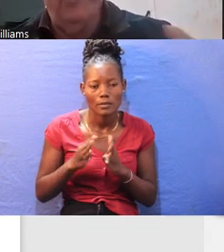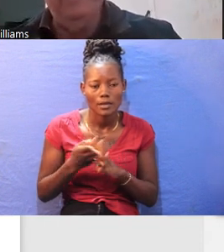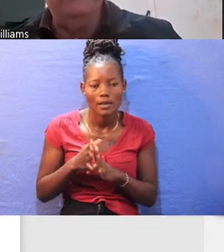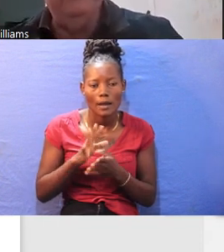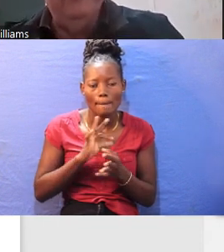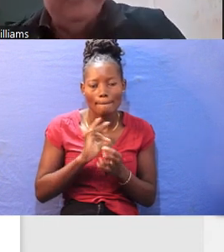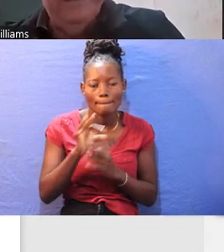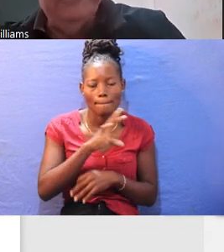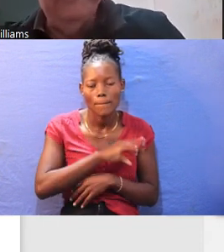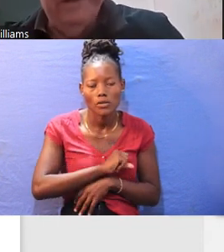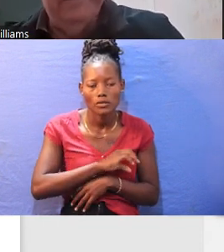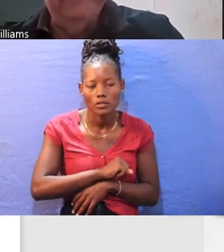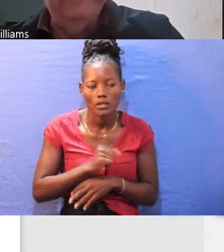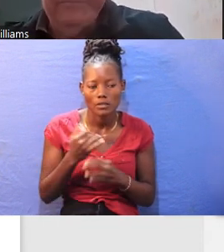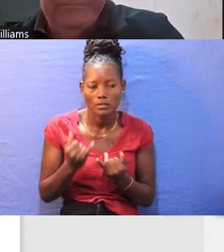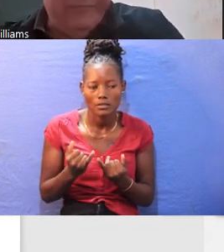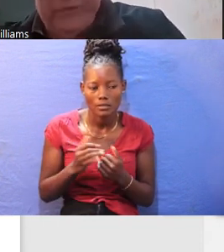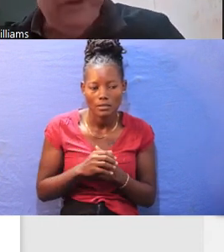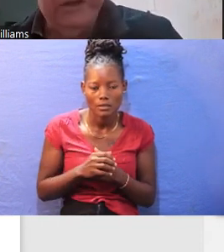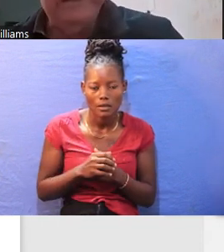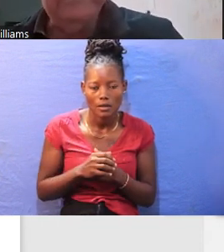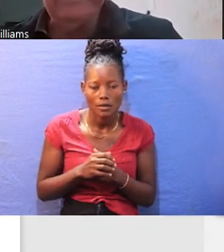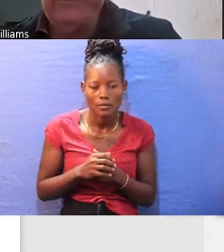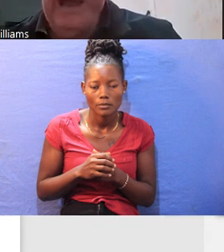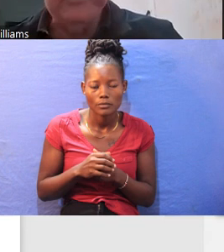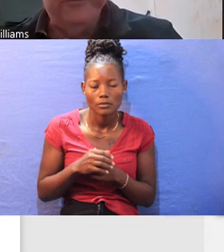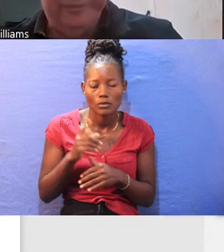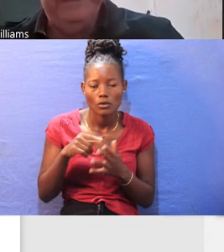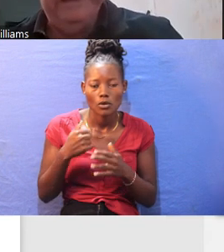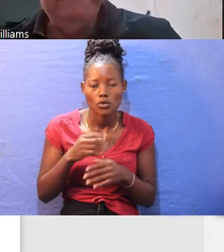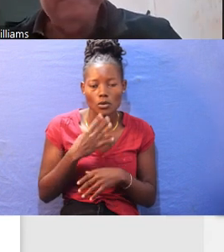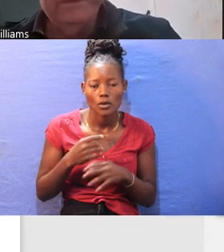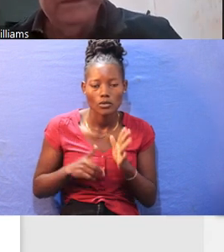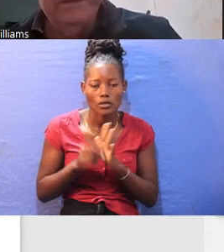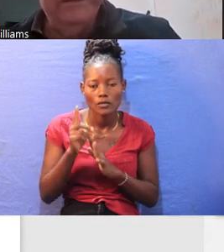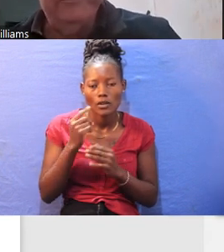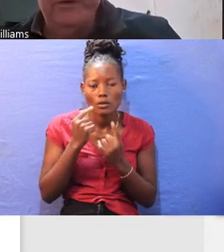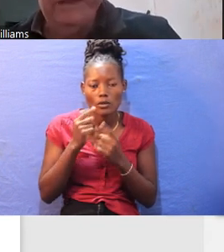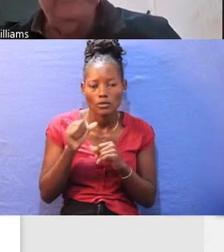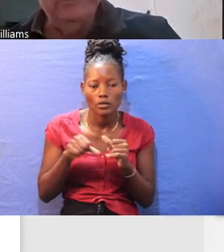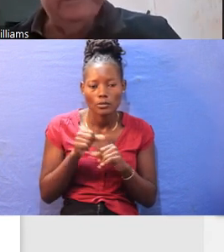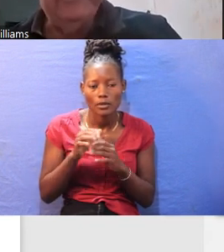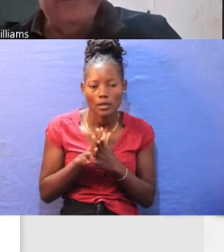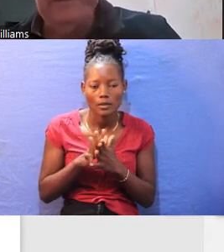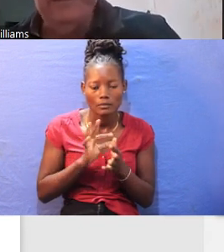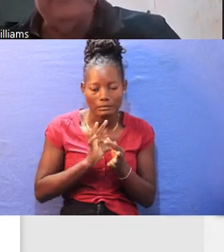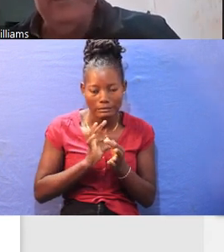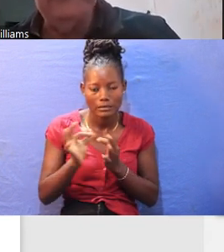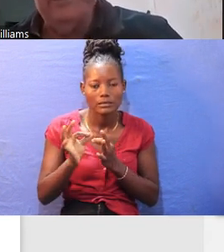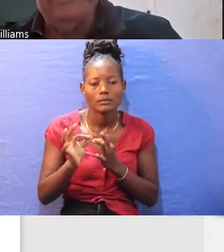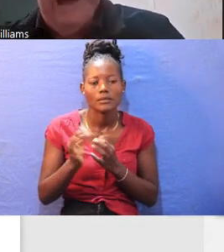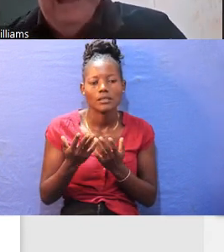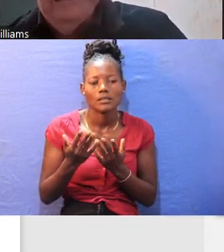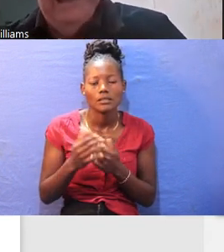the quality we're trying to develop and what we're talking about today is actual speed. So again, we're looking at something less than